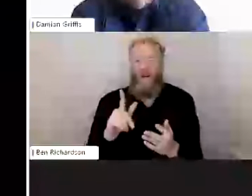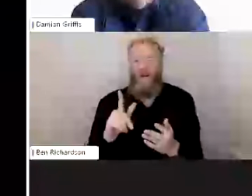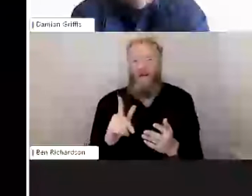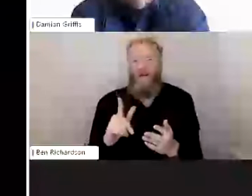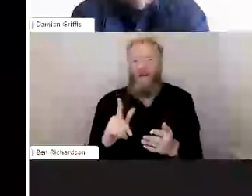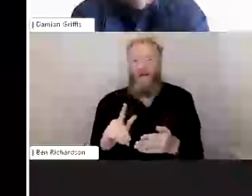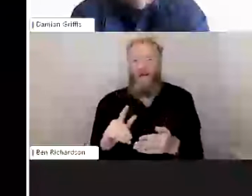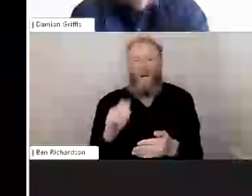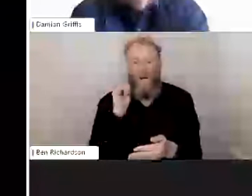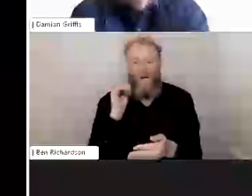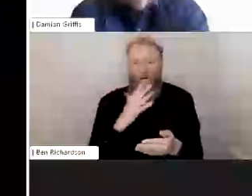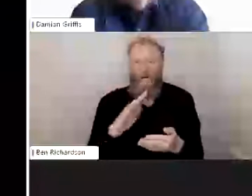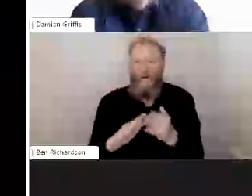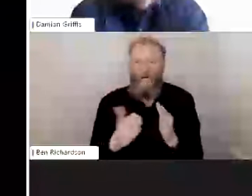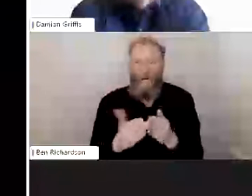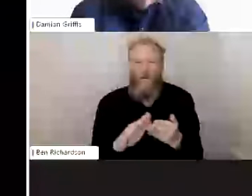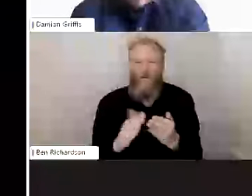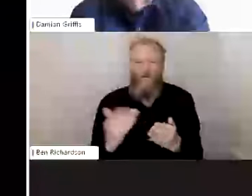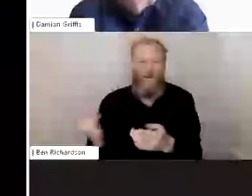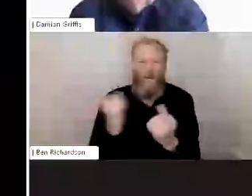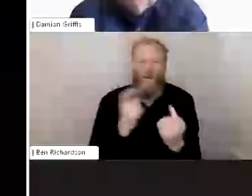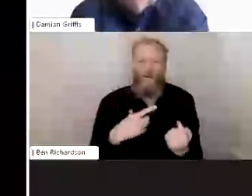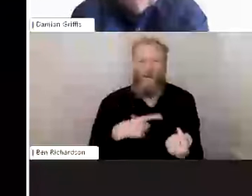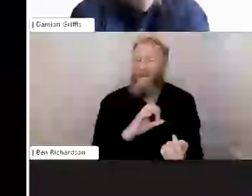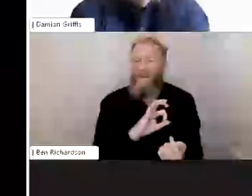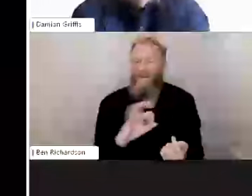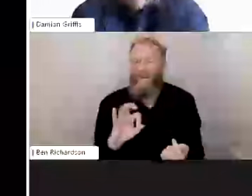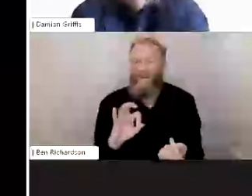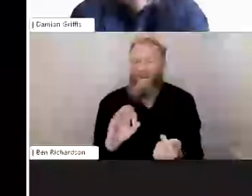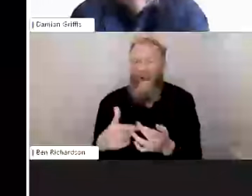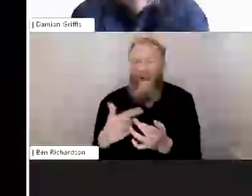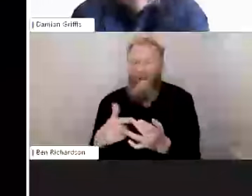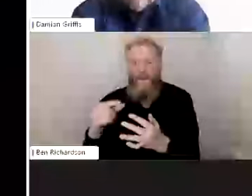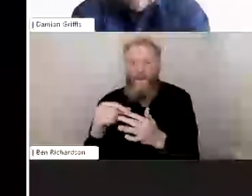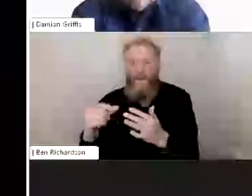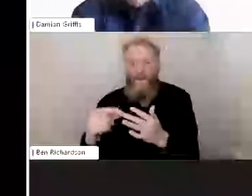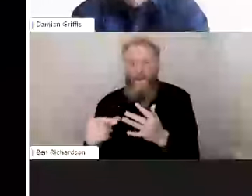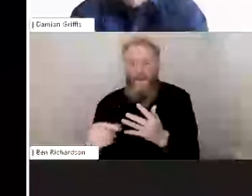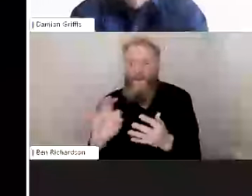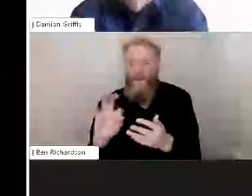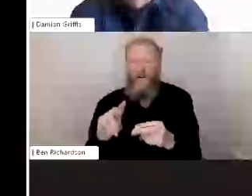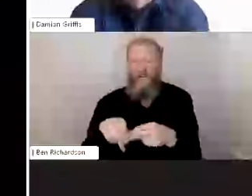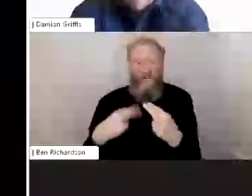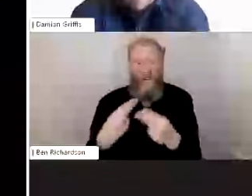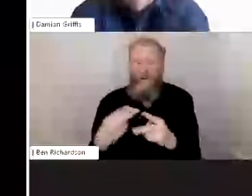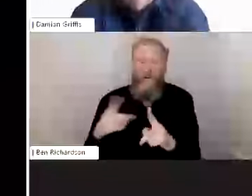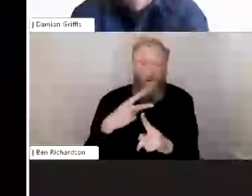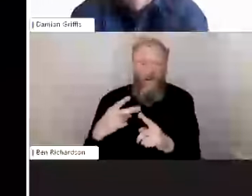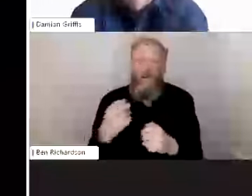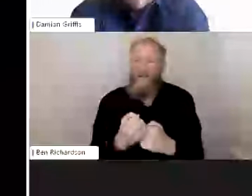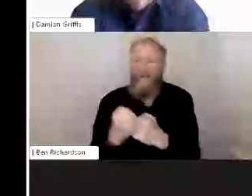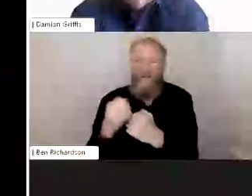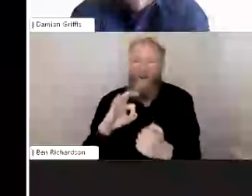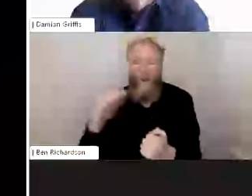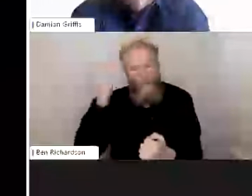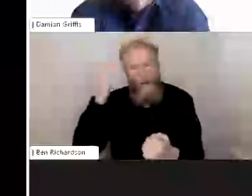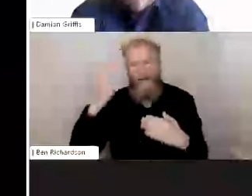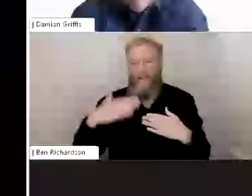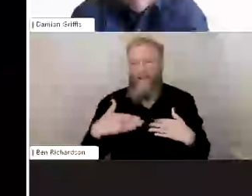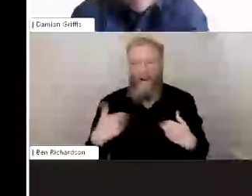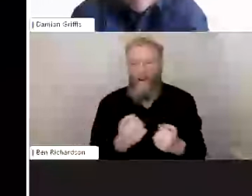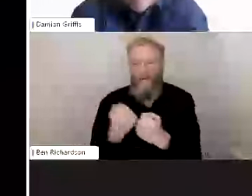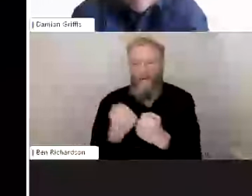to do that, because there is no mental health team, there is no family violence support, there is nothing else but the local cop